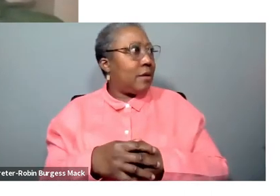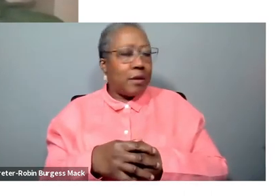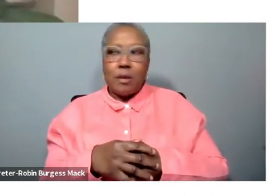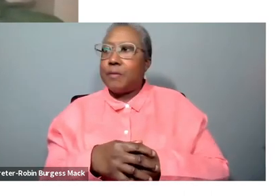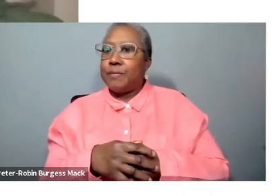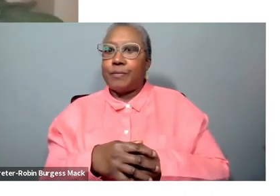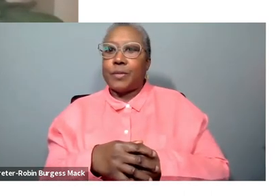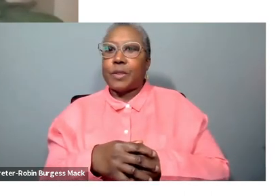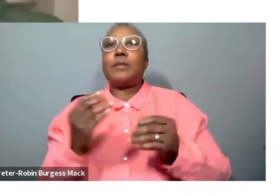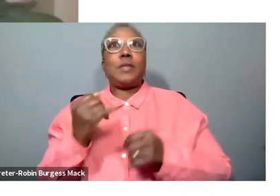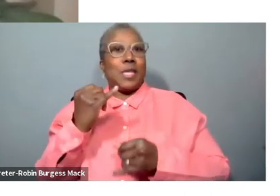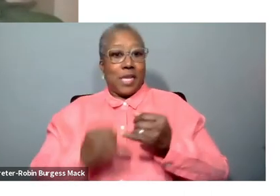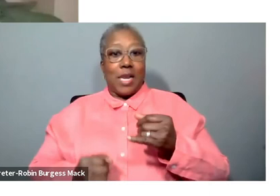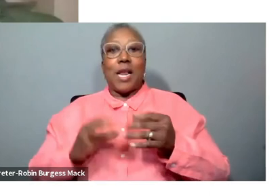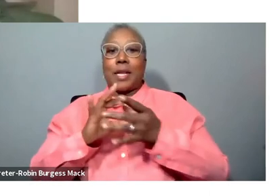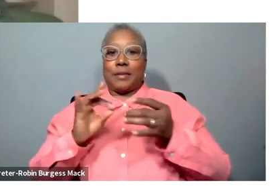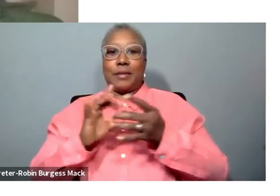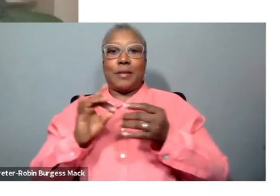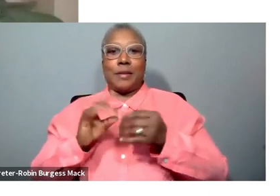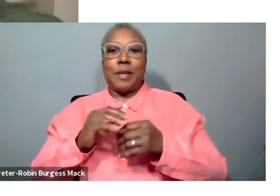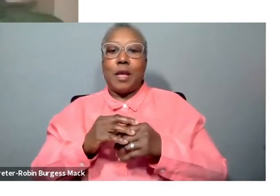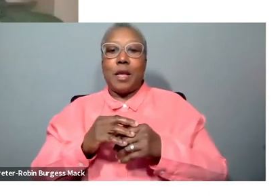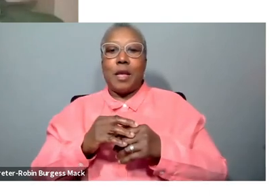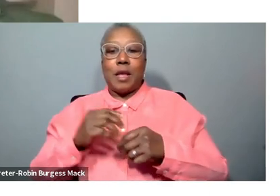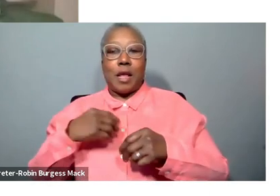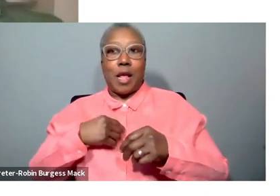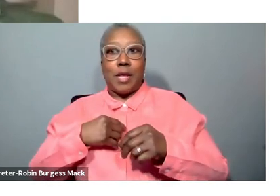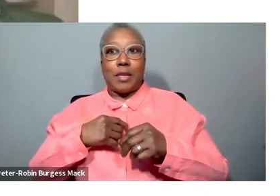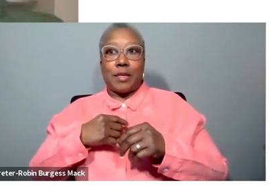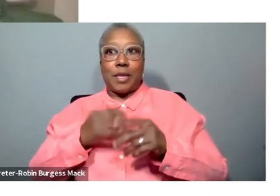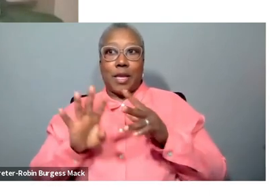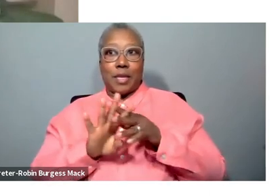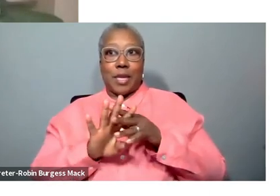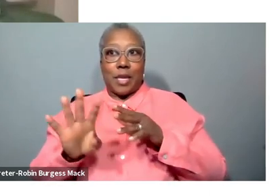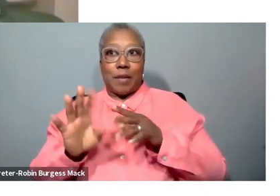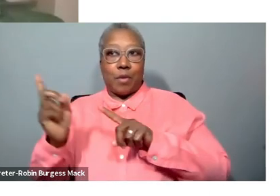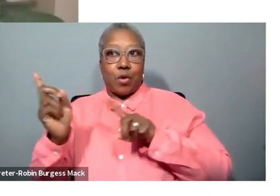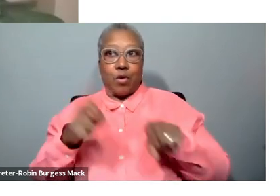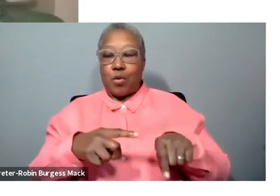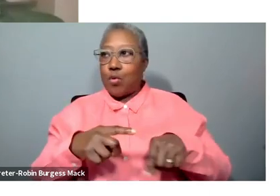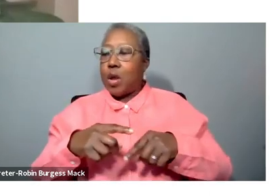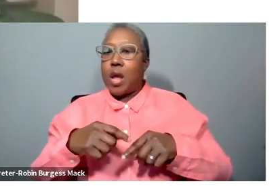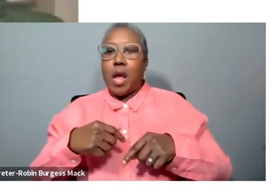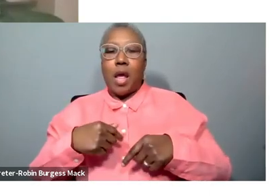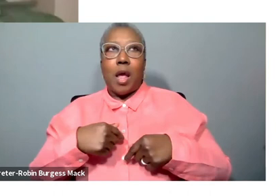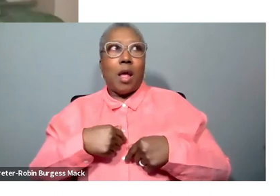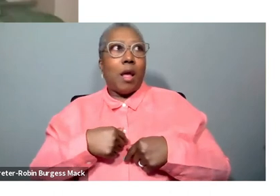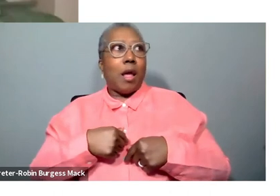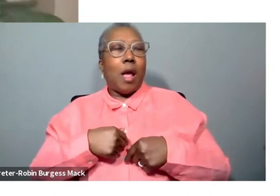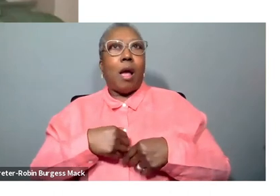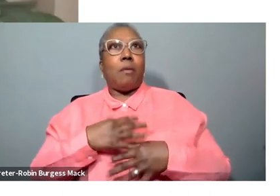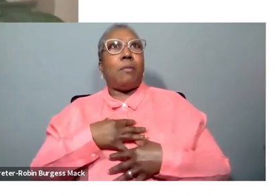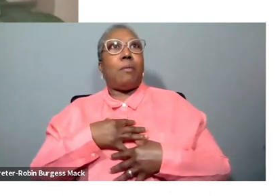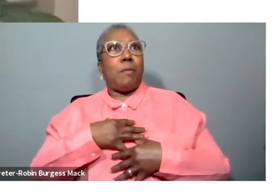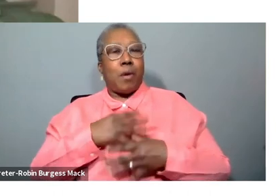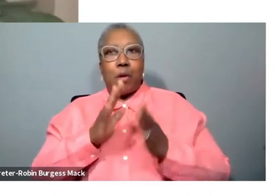The last thing I'll say is that as an immigrant in this country, I've been so moved at how